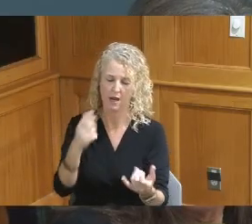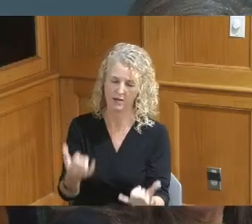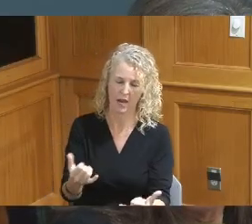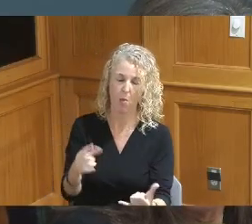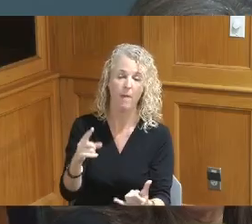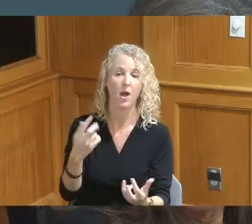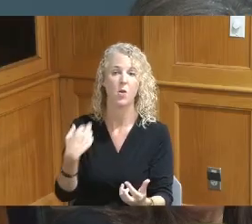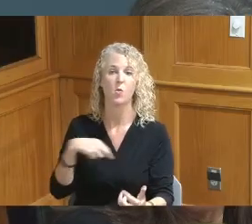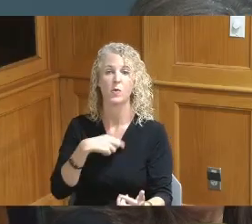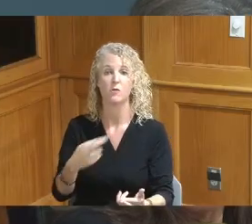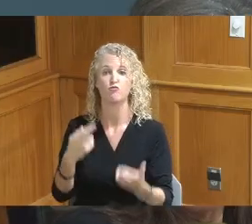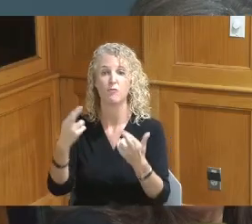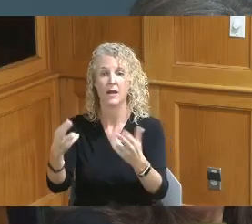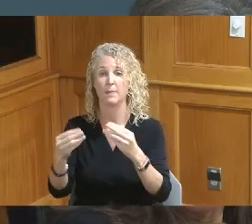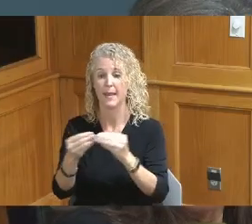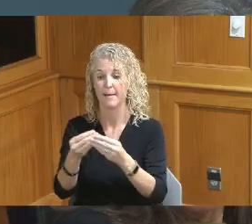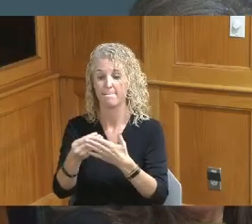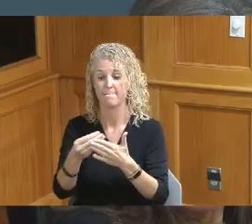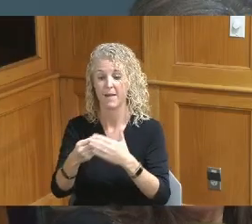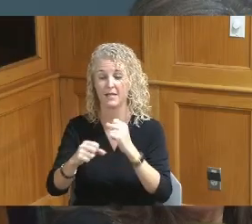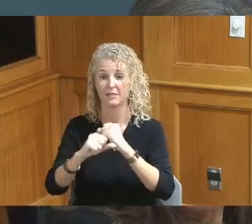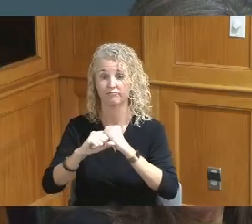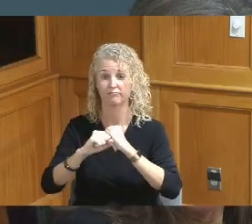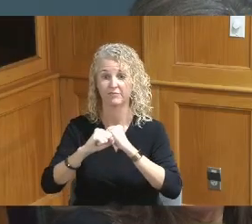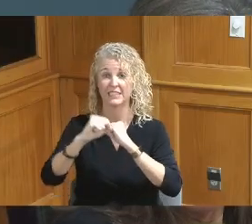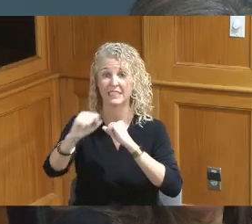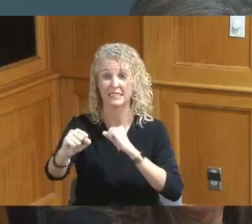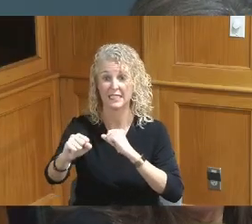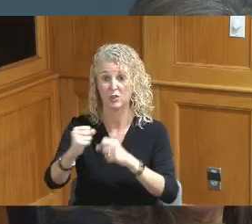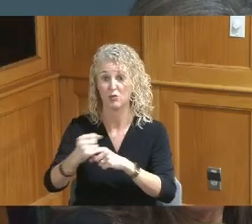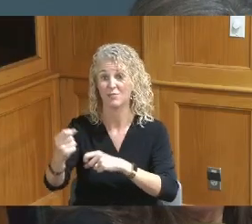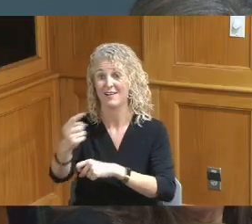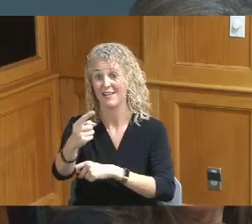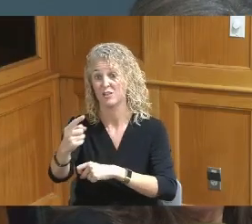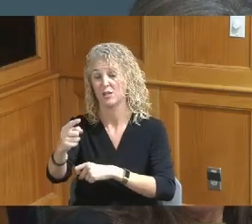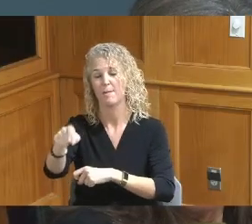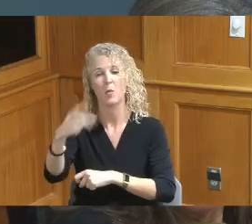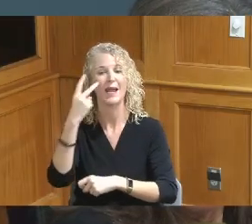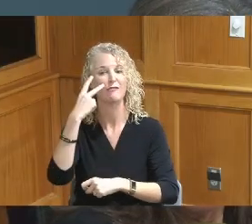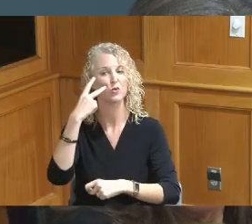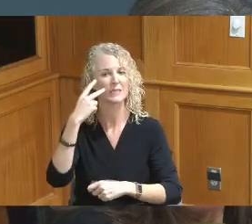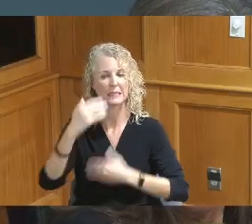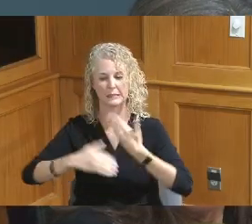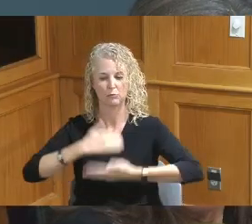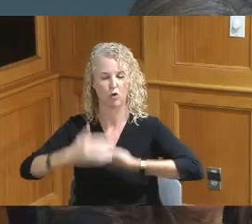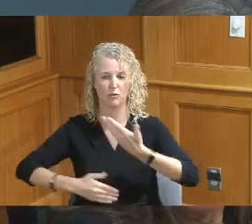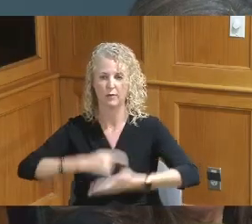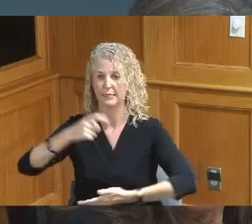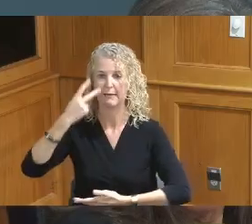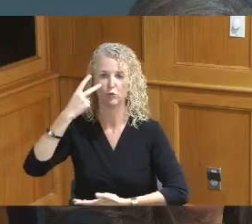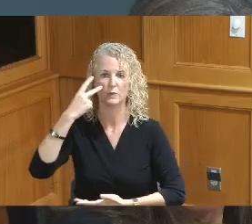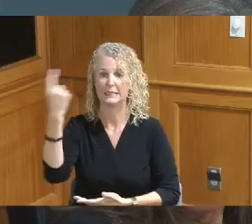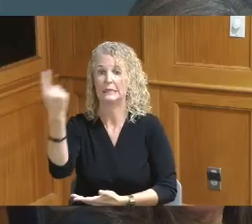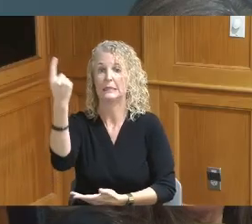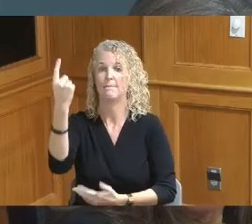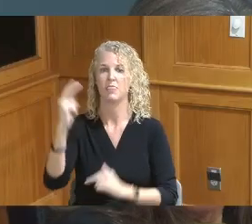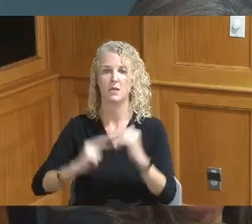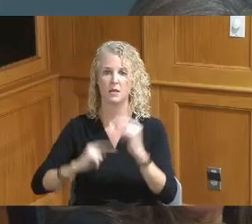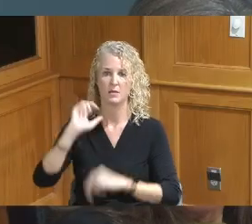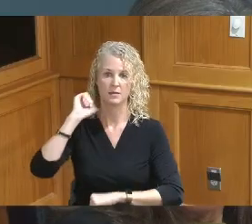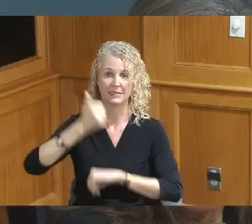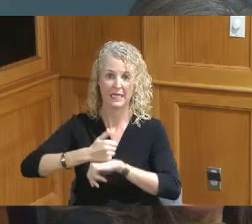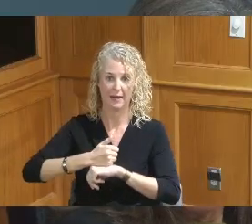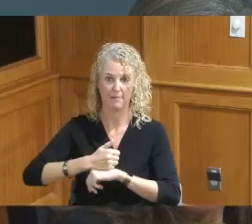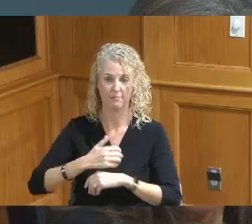but that we continue the money into the following year, but we need to see some progress with that.